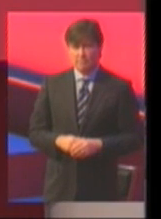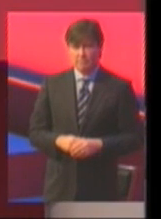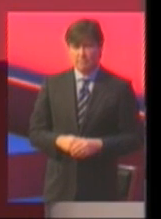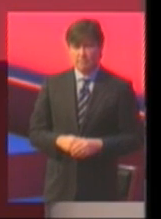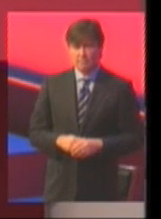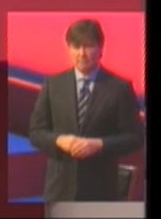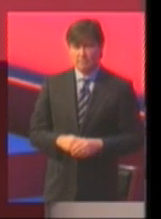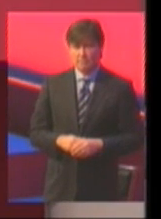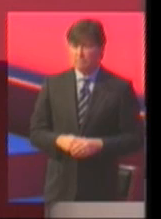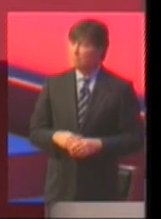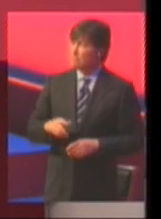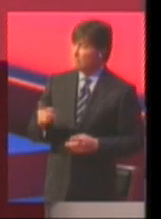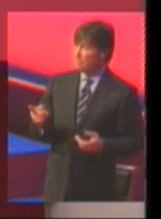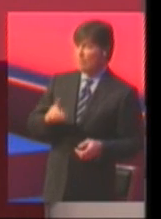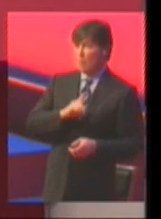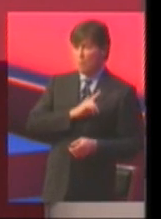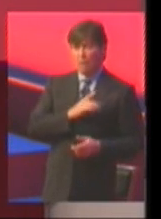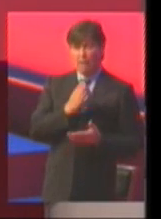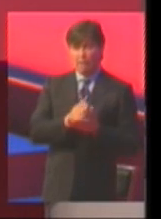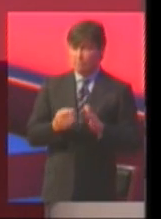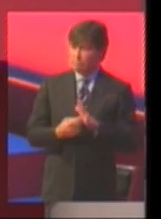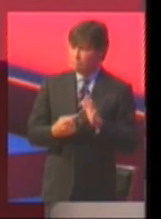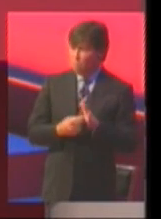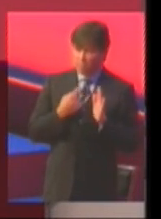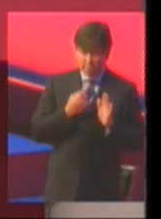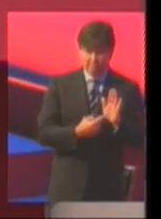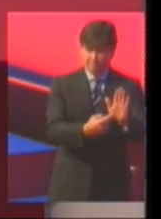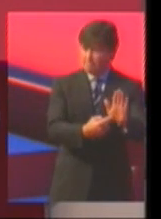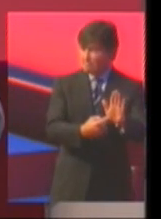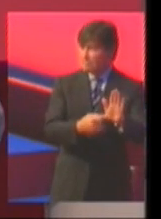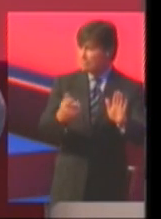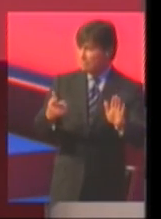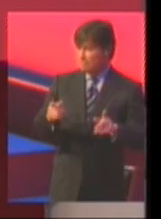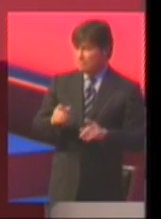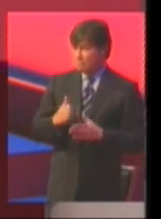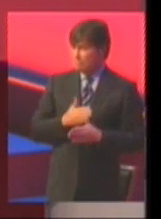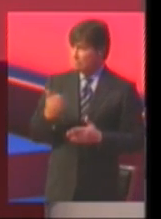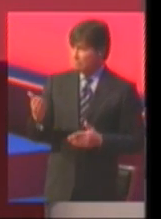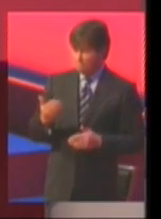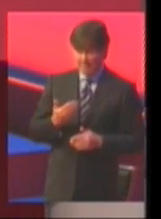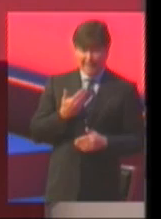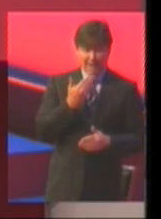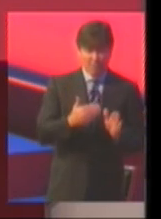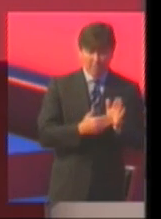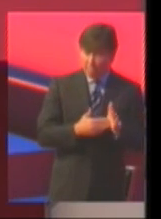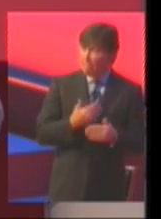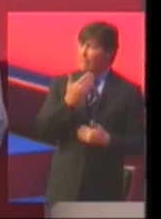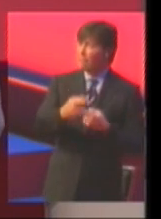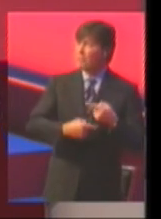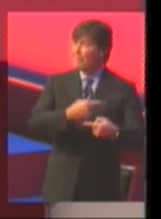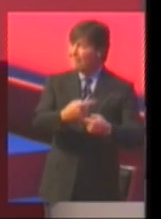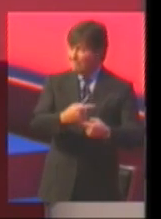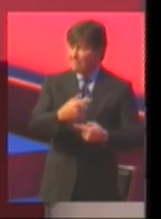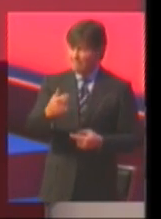And why does that promise matter quite so much? Because each month, each year, I have the great privilege of seeing the